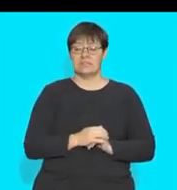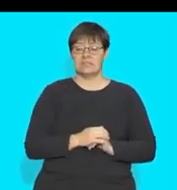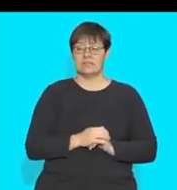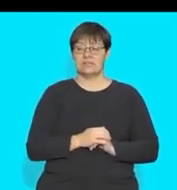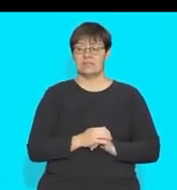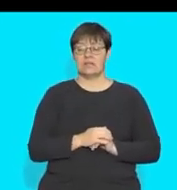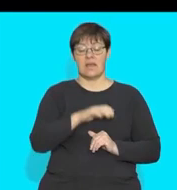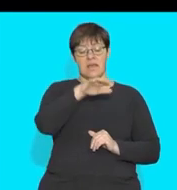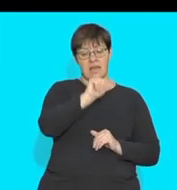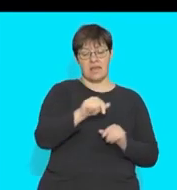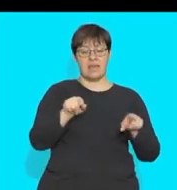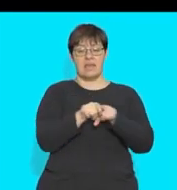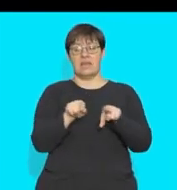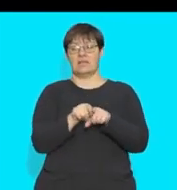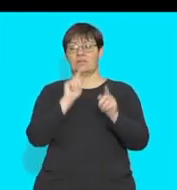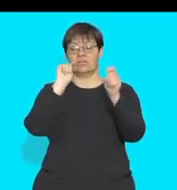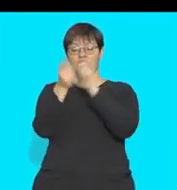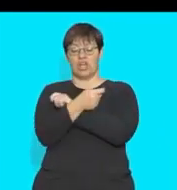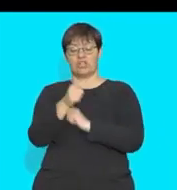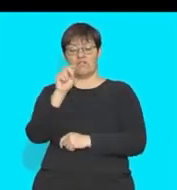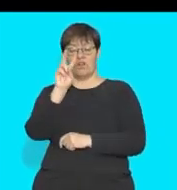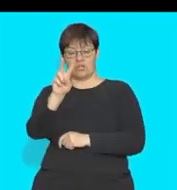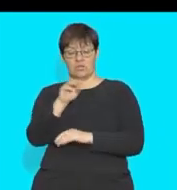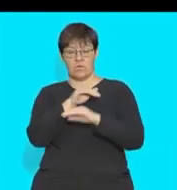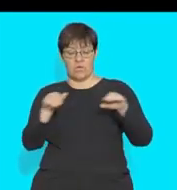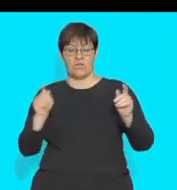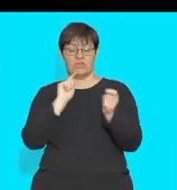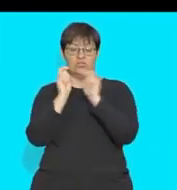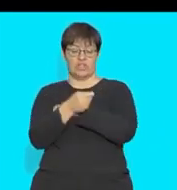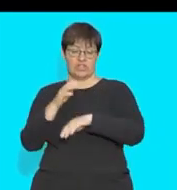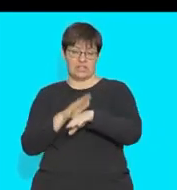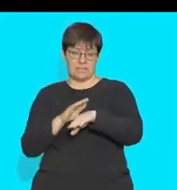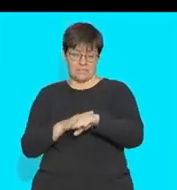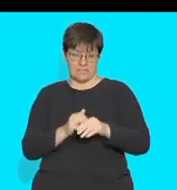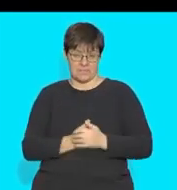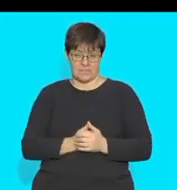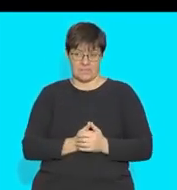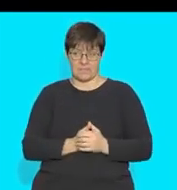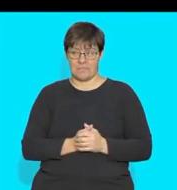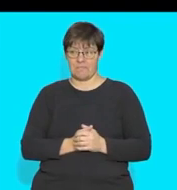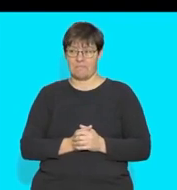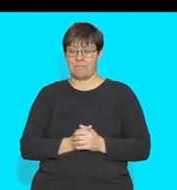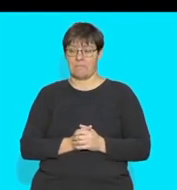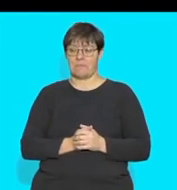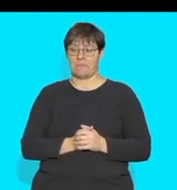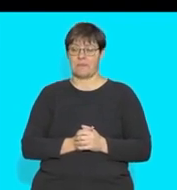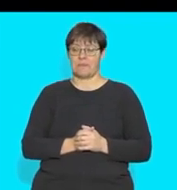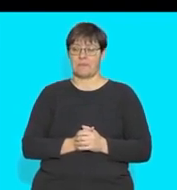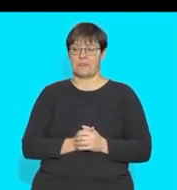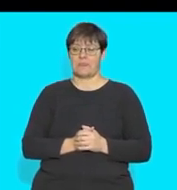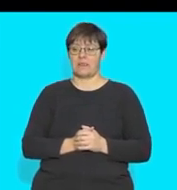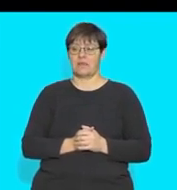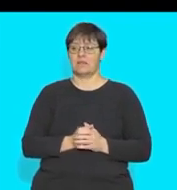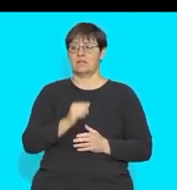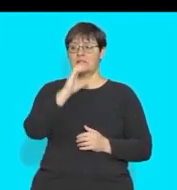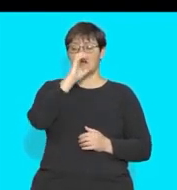acceleration is change in velocity over change in time.